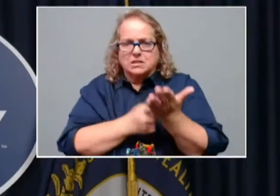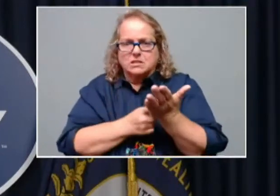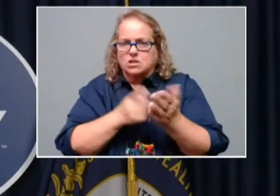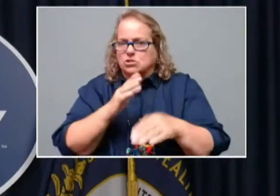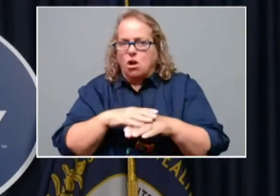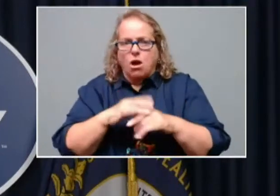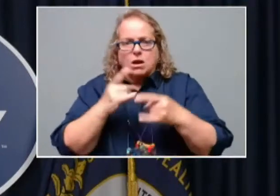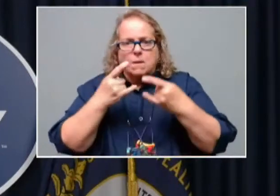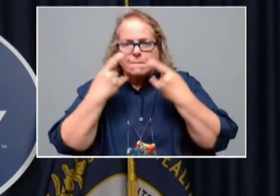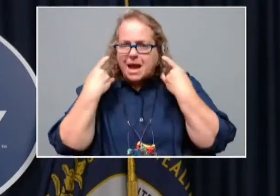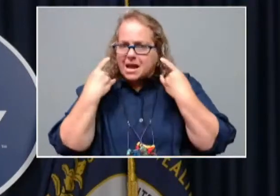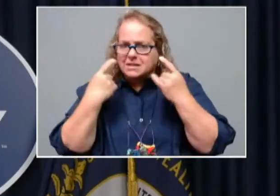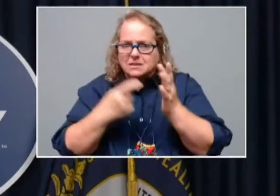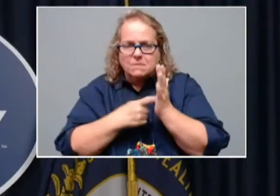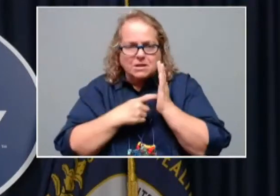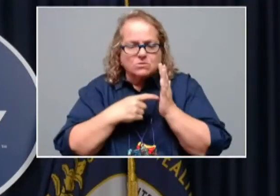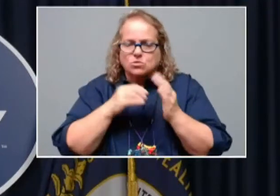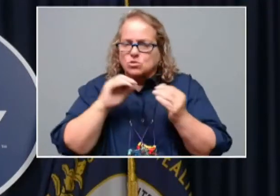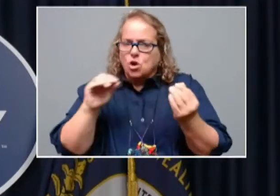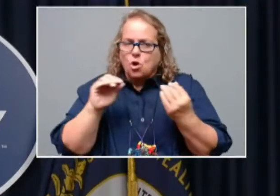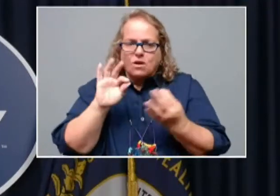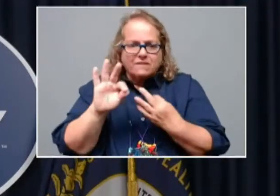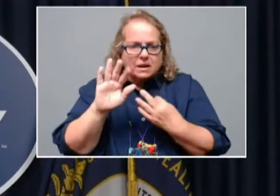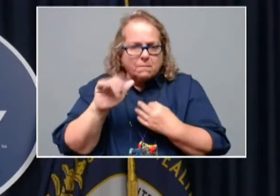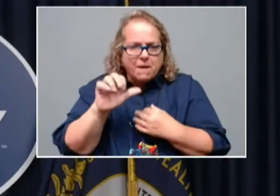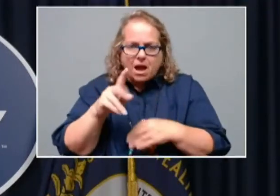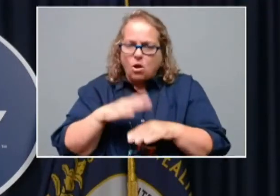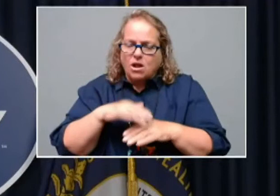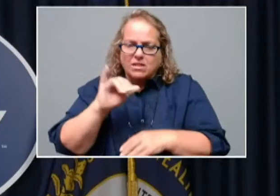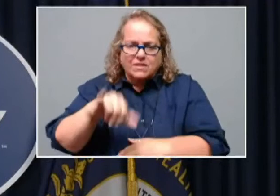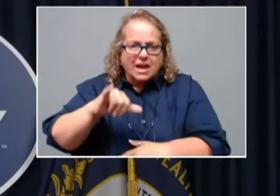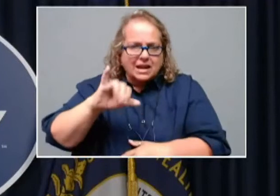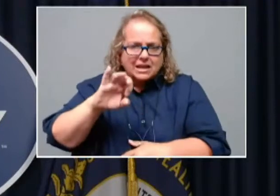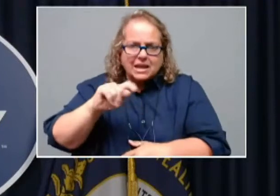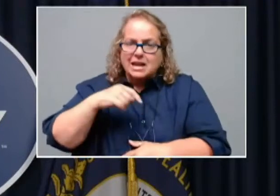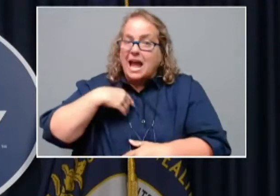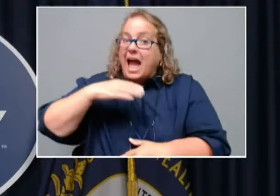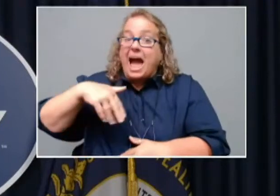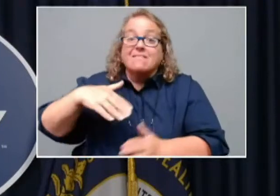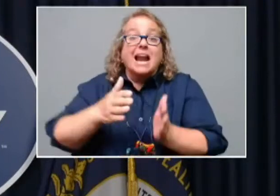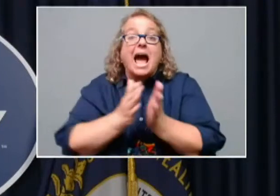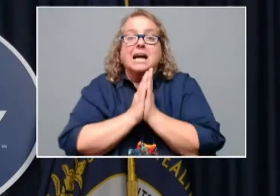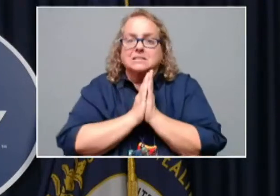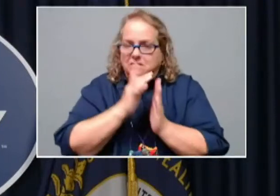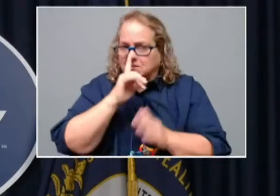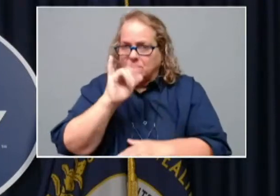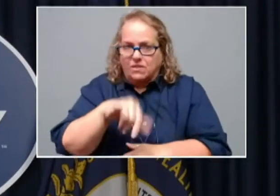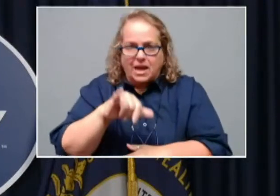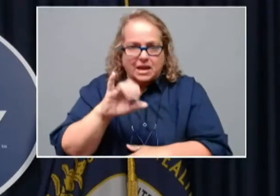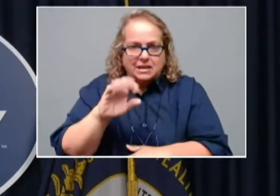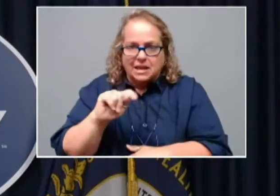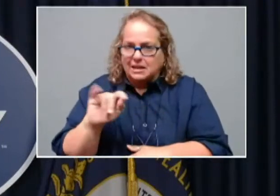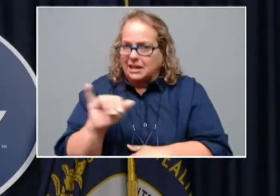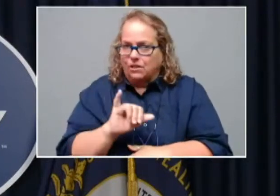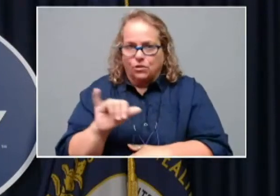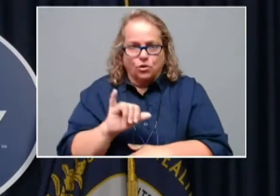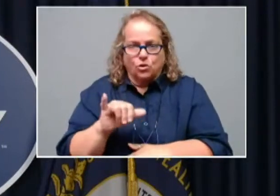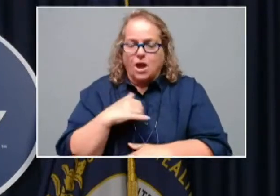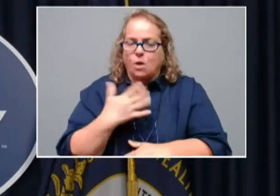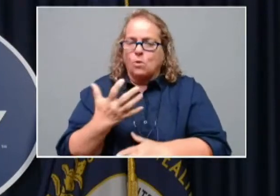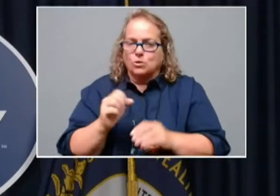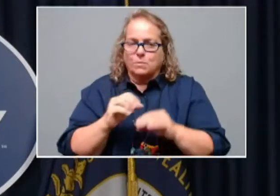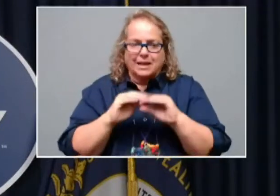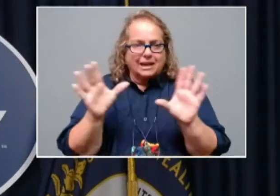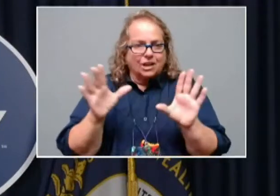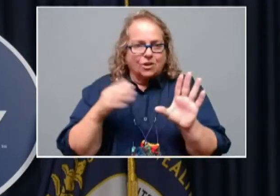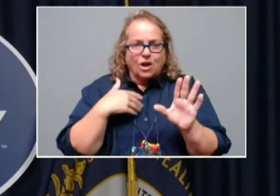haven't gotten any feedback on that yet. I haven't asked for it yet either. So I want to be real clear on that. I don't want these